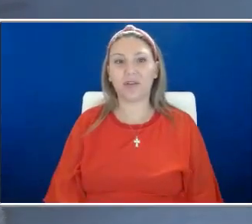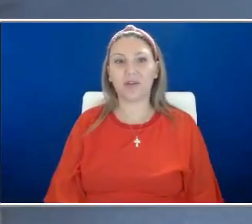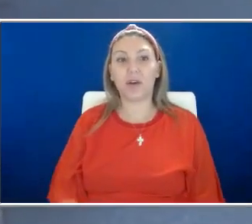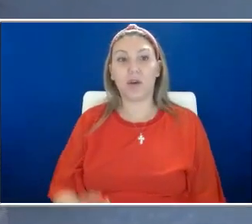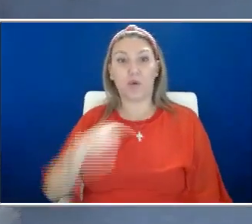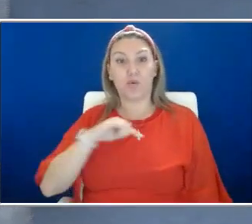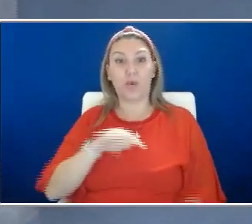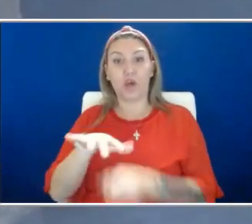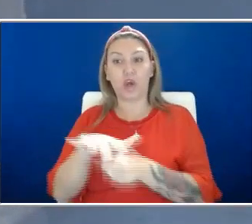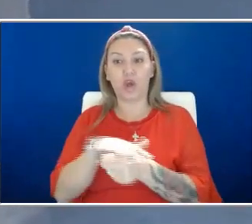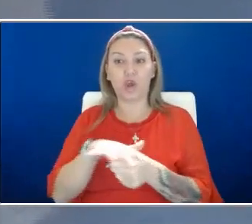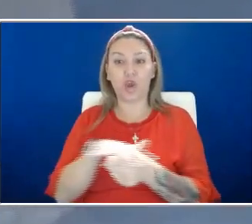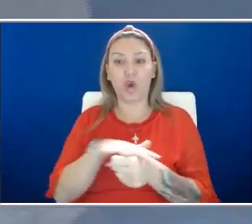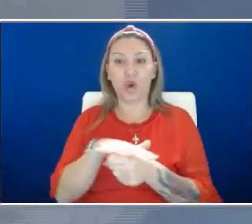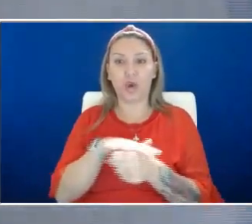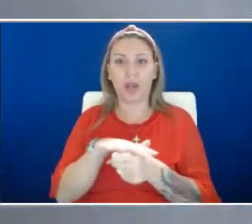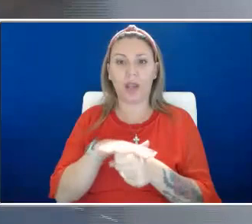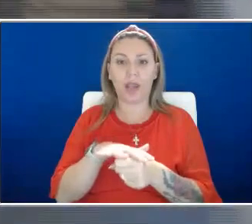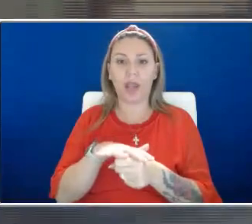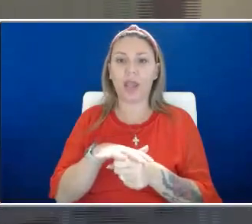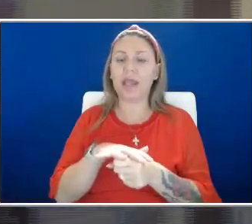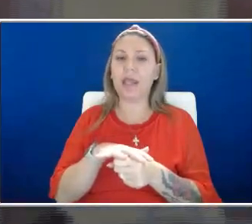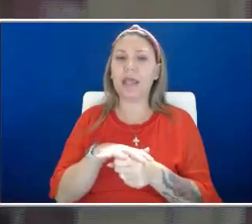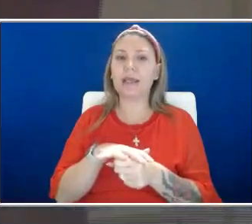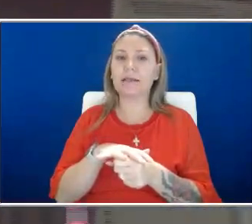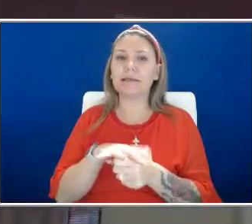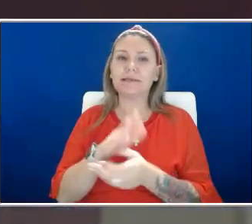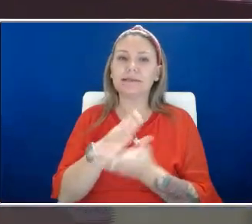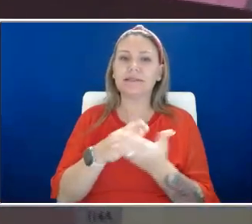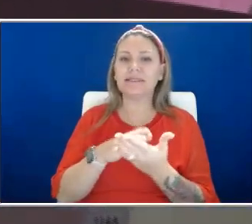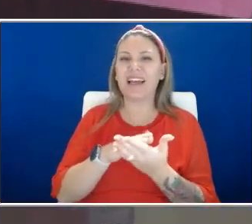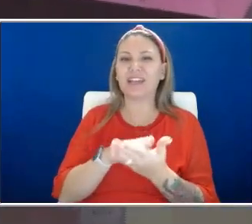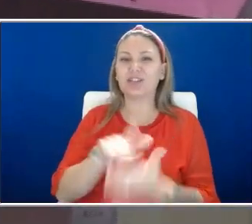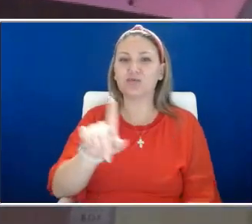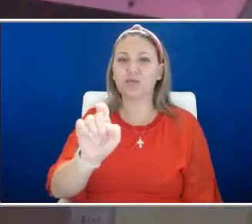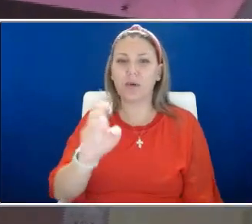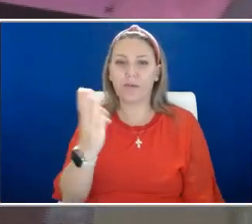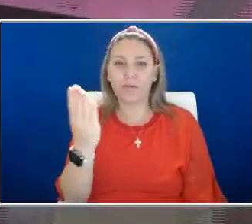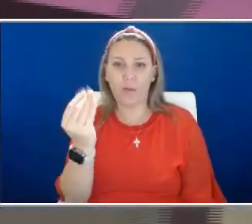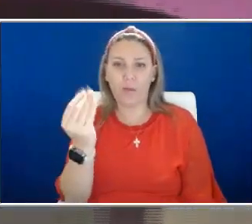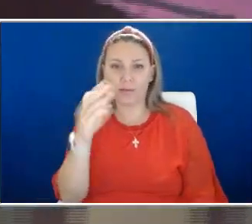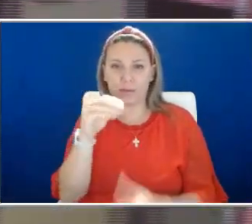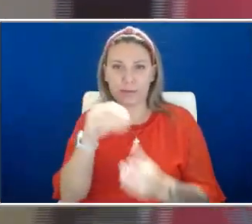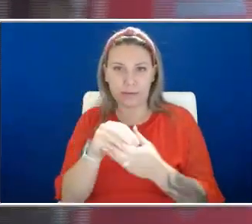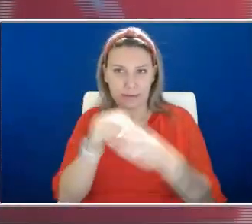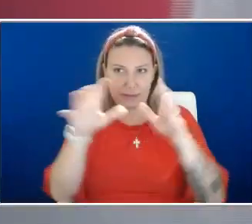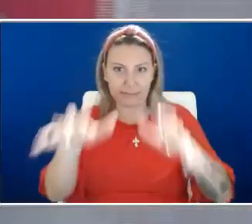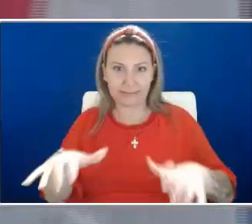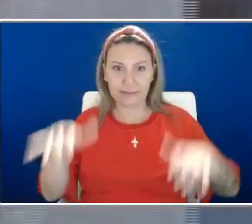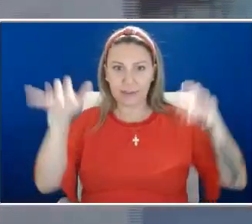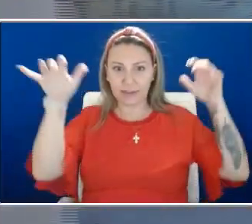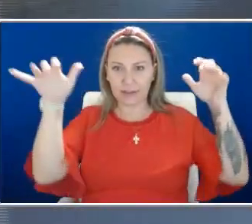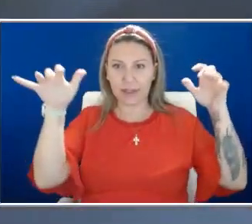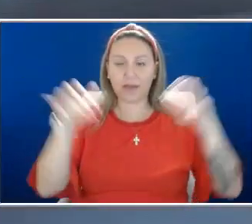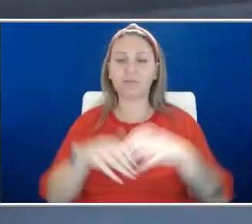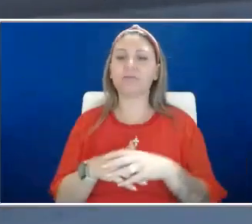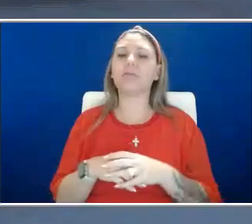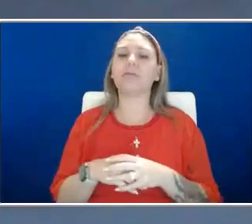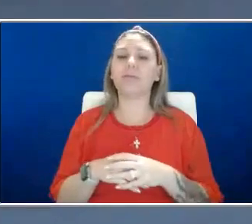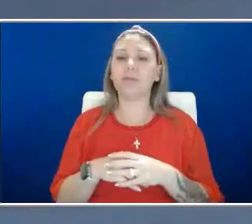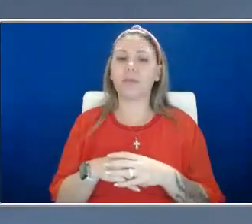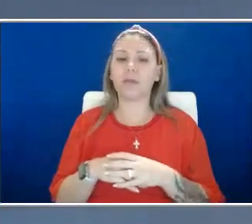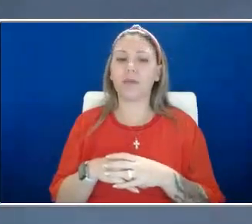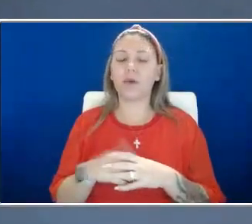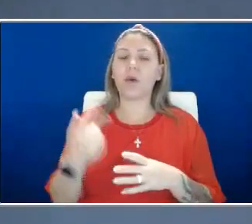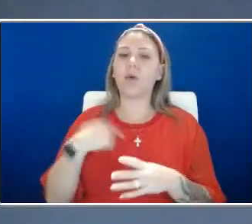located is right off of section 114 in the stands. So that's why we call